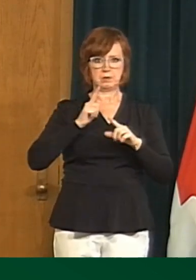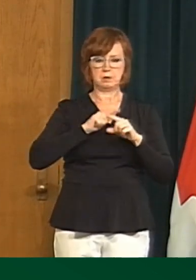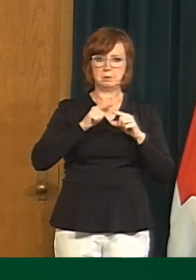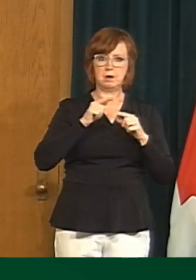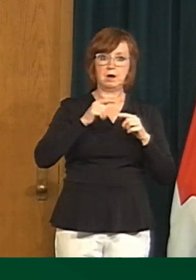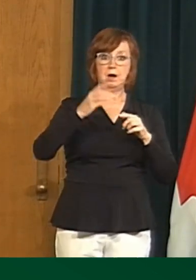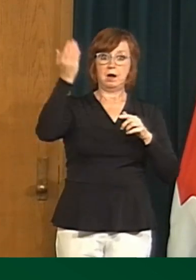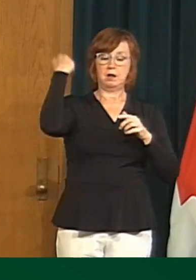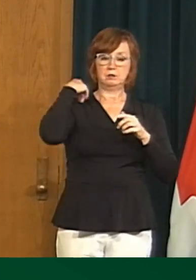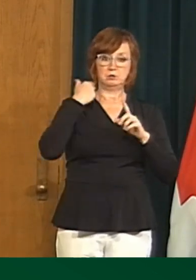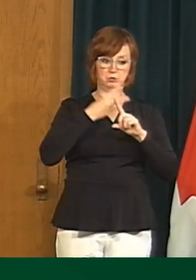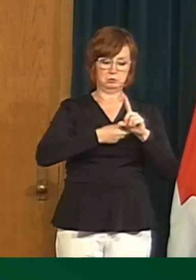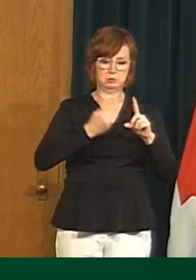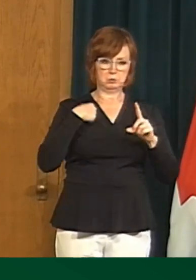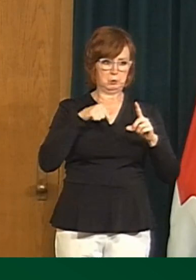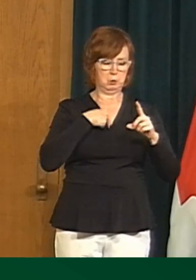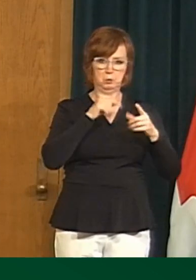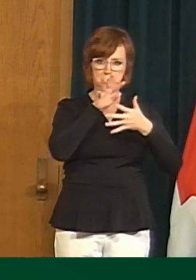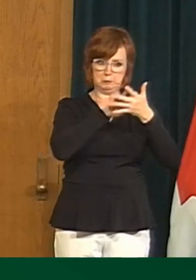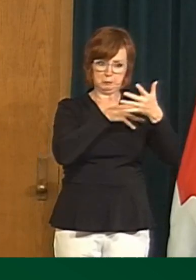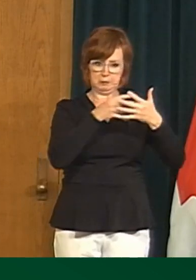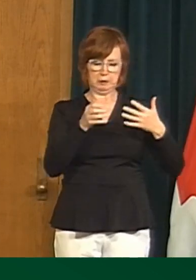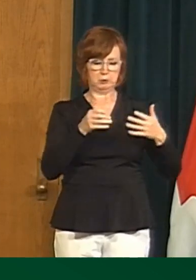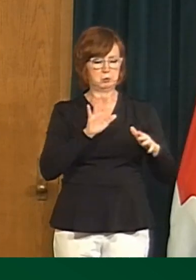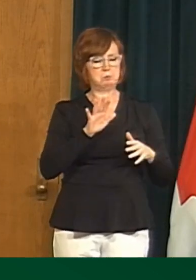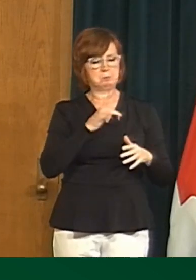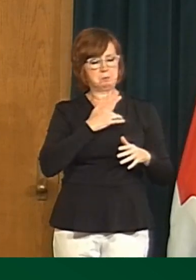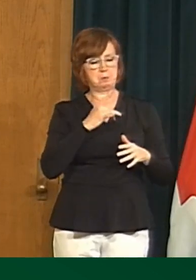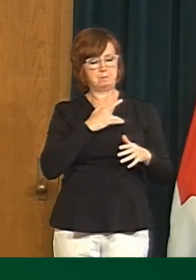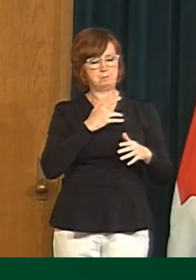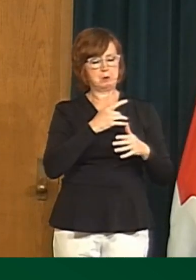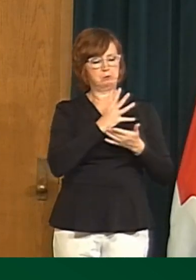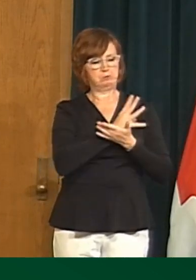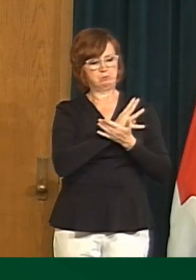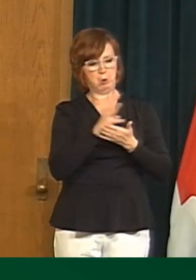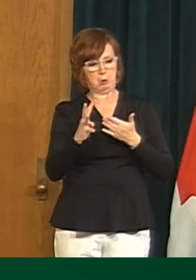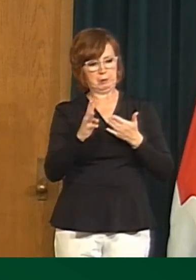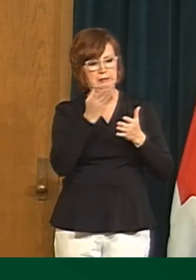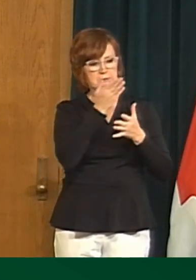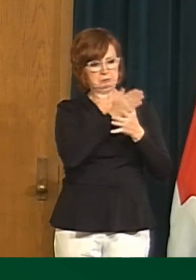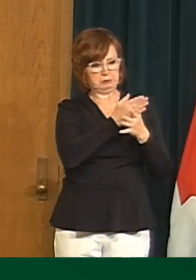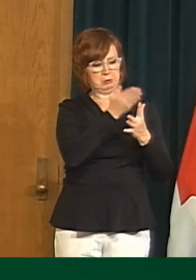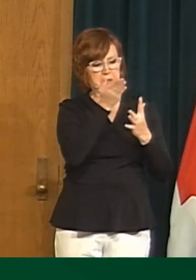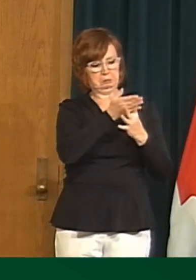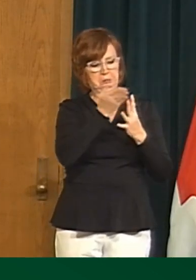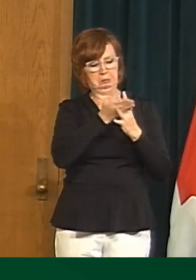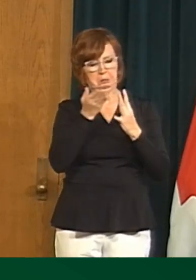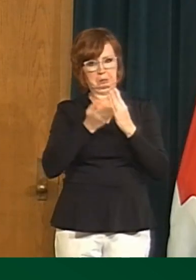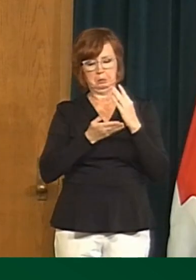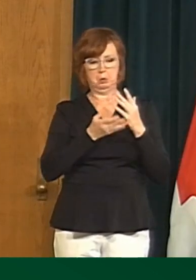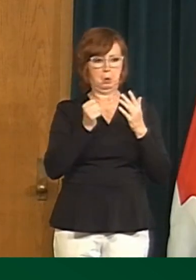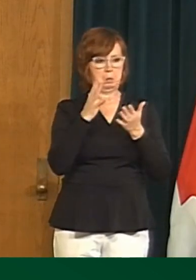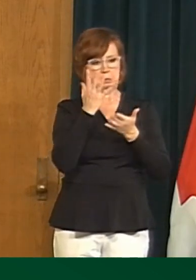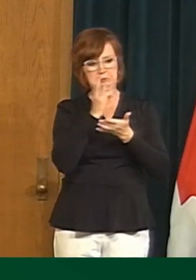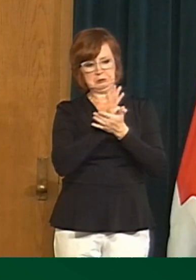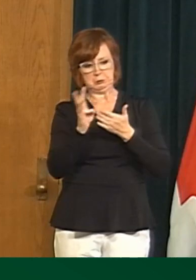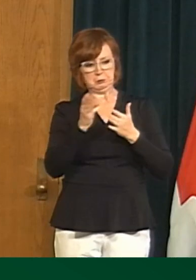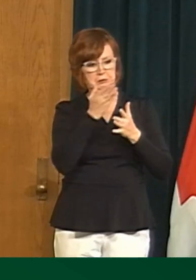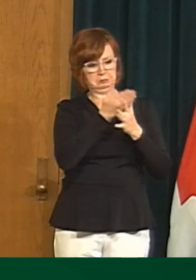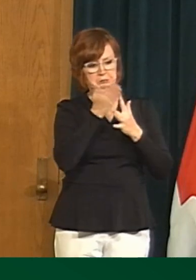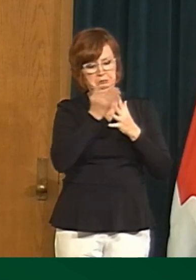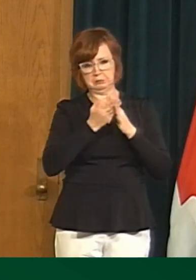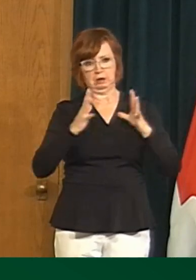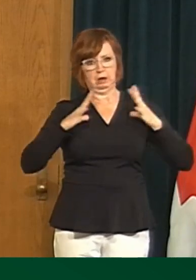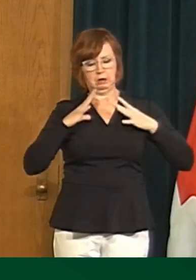that to at least 2 to 3 weeks with the confidence we've engendered. But that confidence shouldn't turn into complacency, and I think that's really